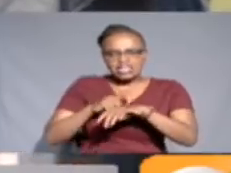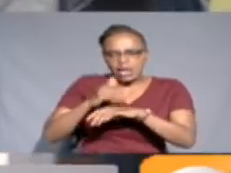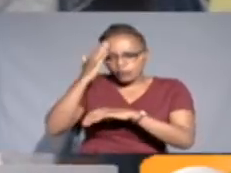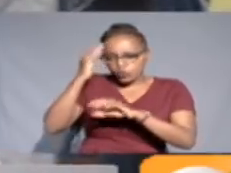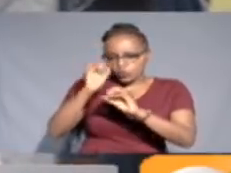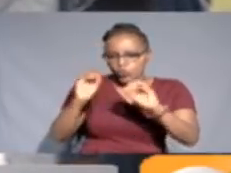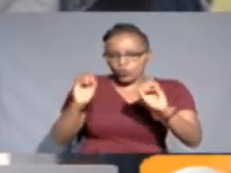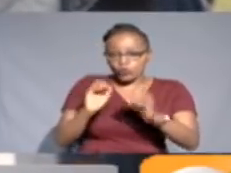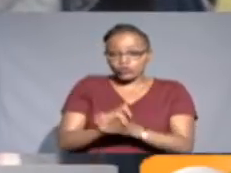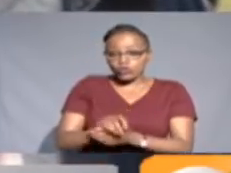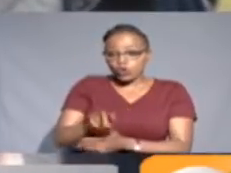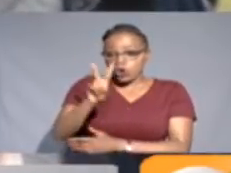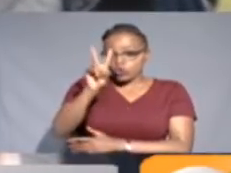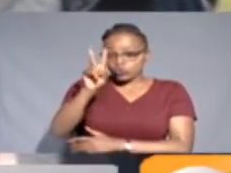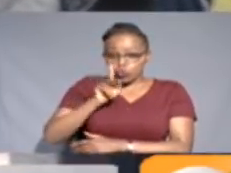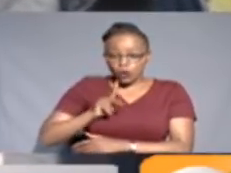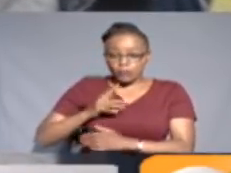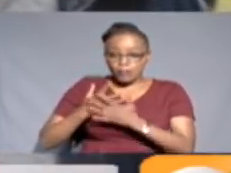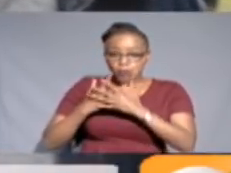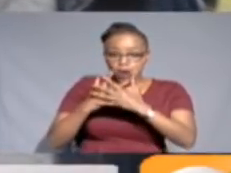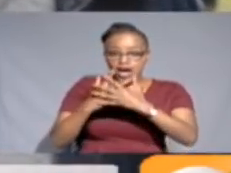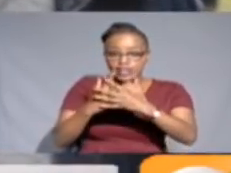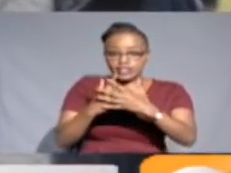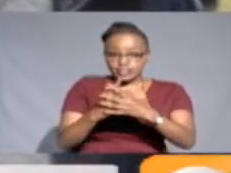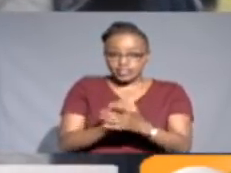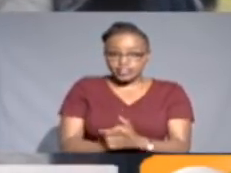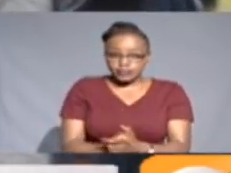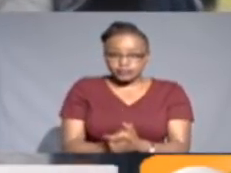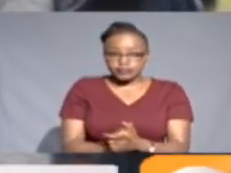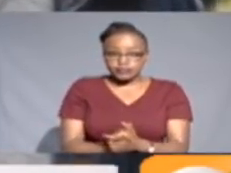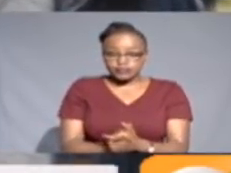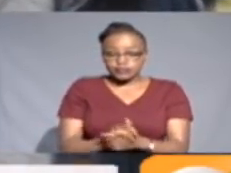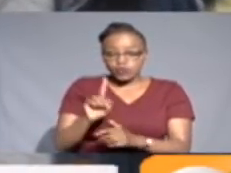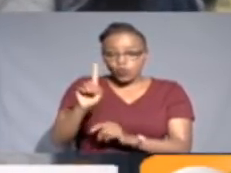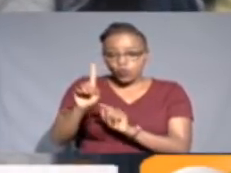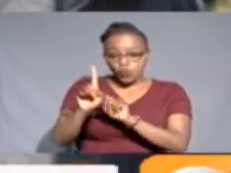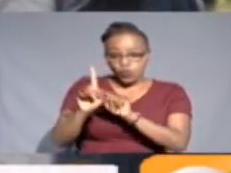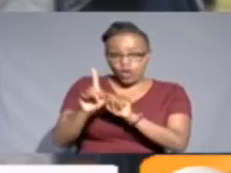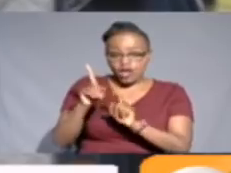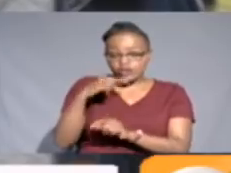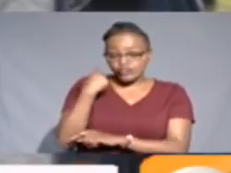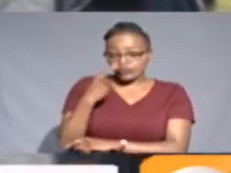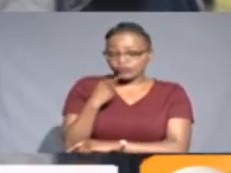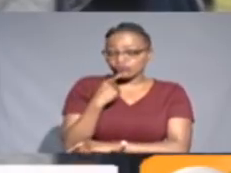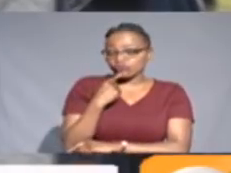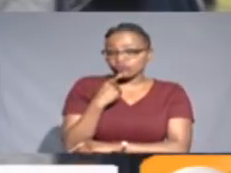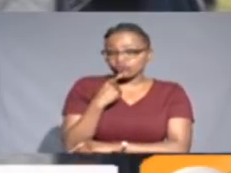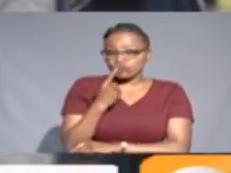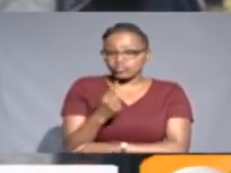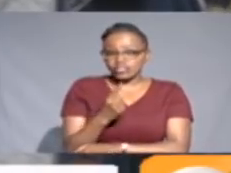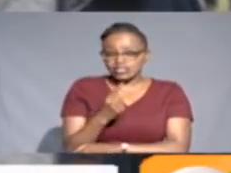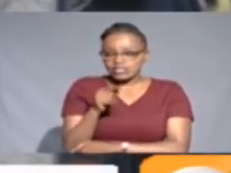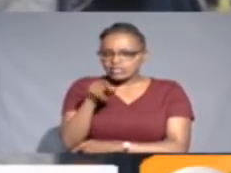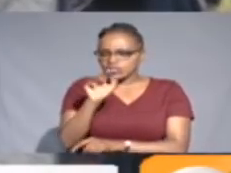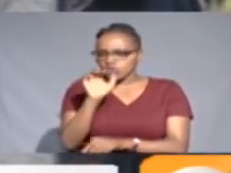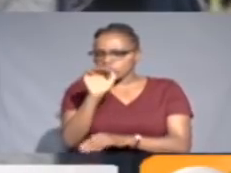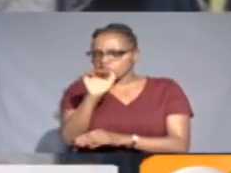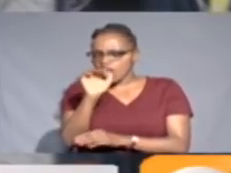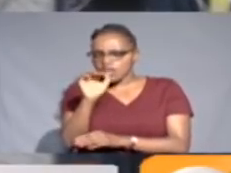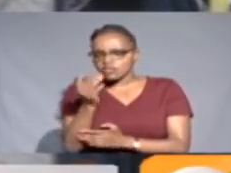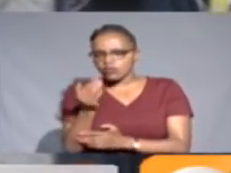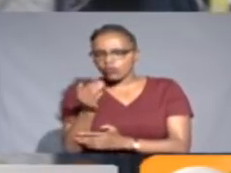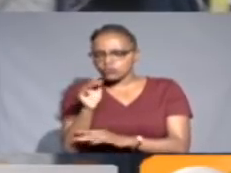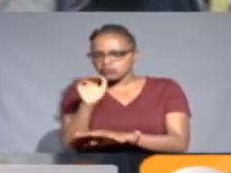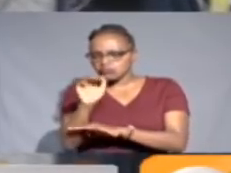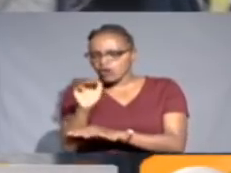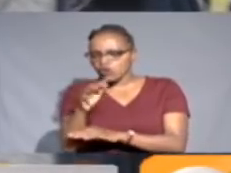Two people have been arrested, and the one whom we were told was asked to